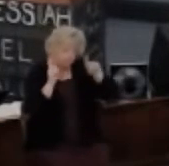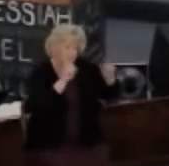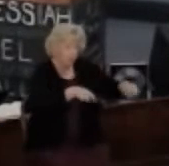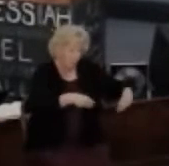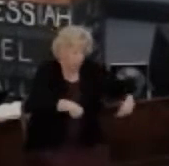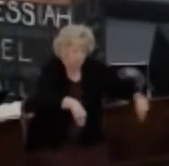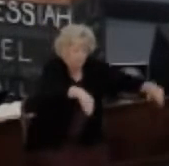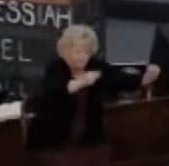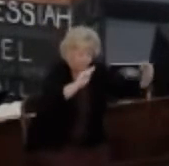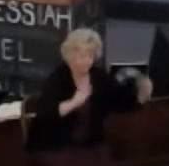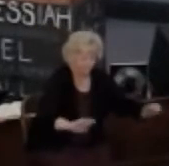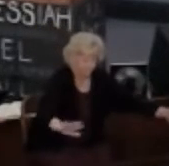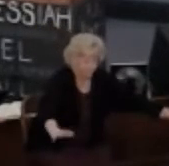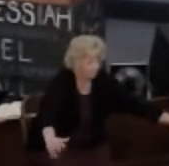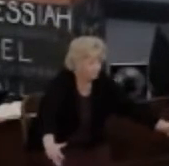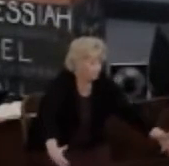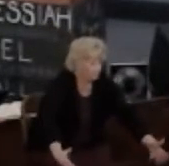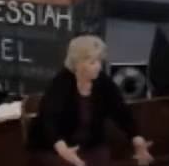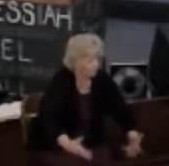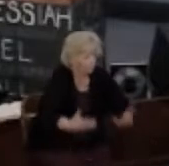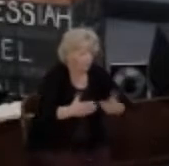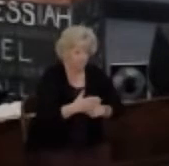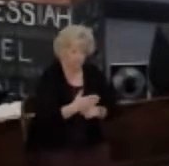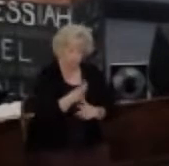next time and catch something.